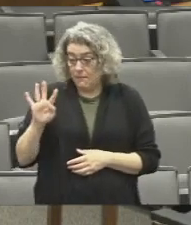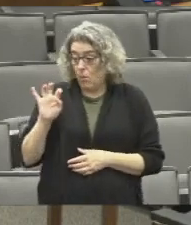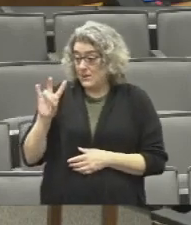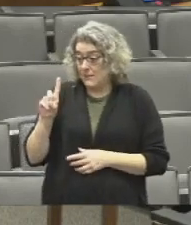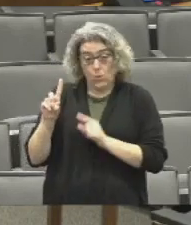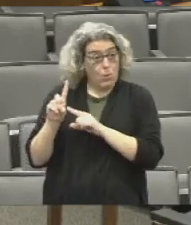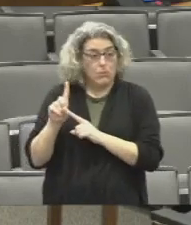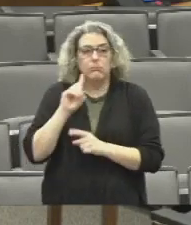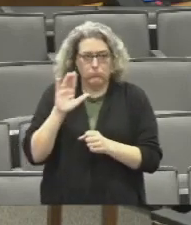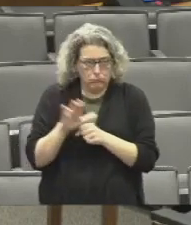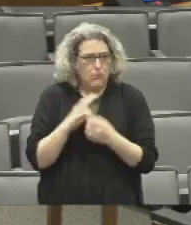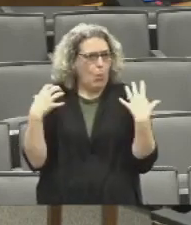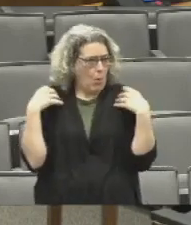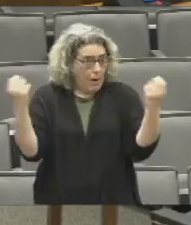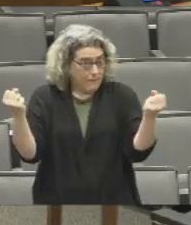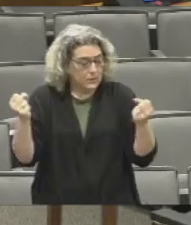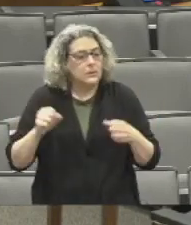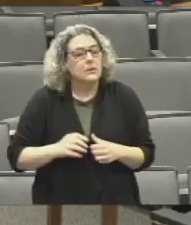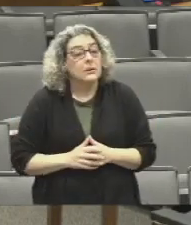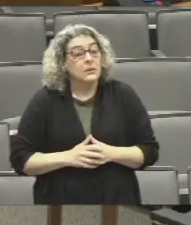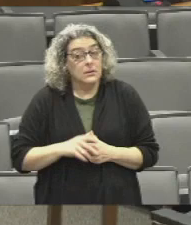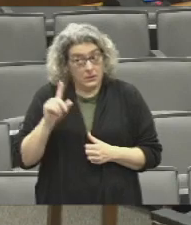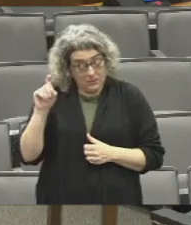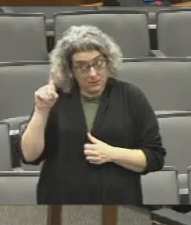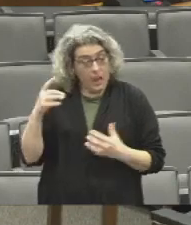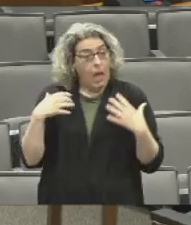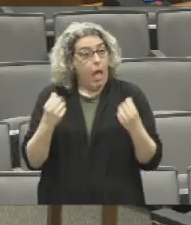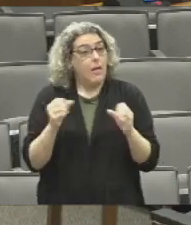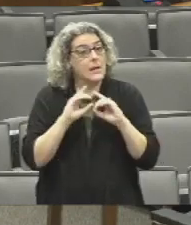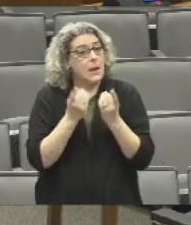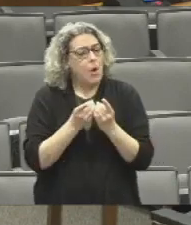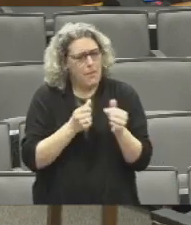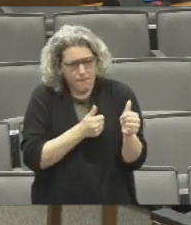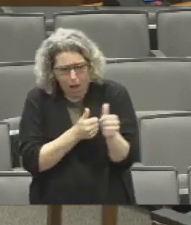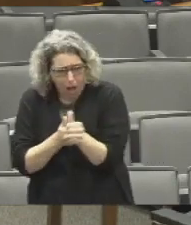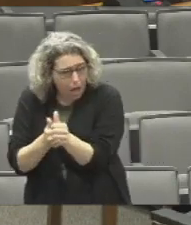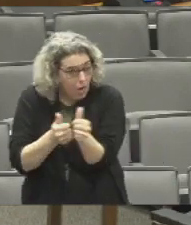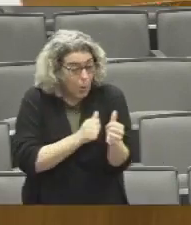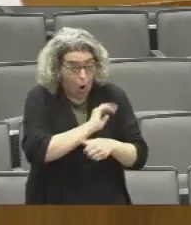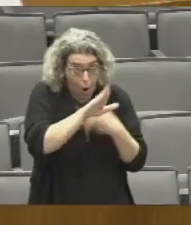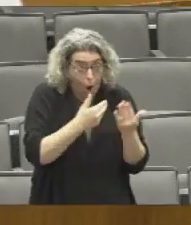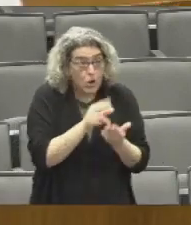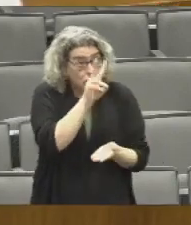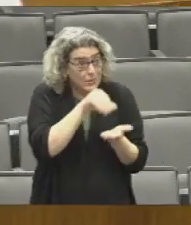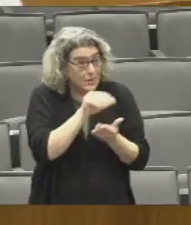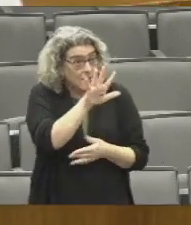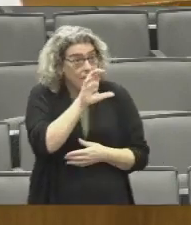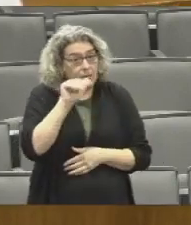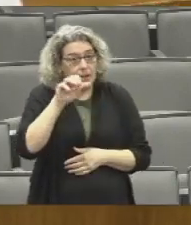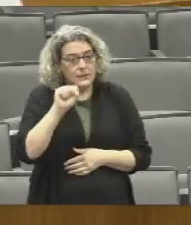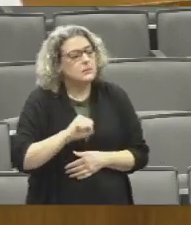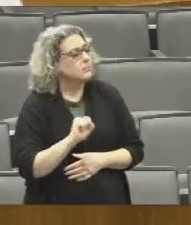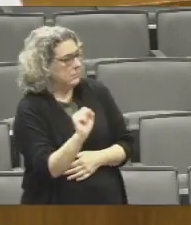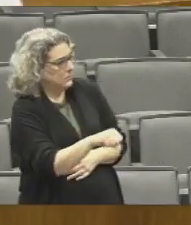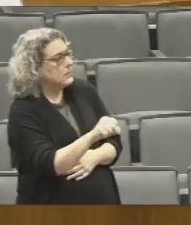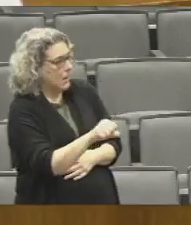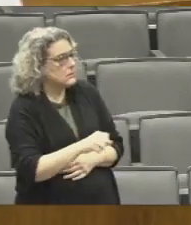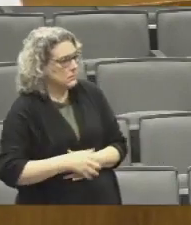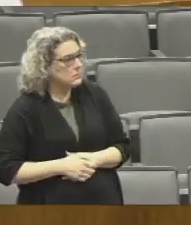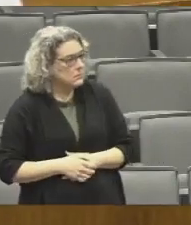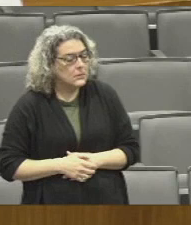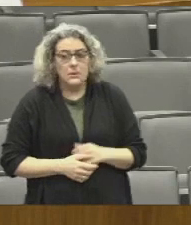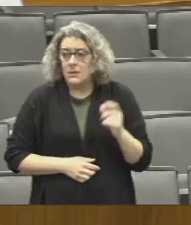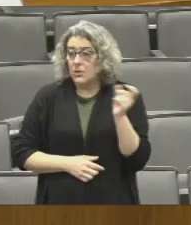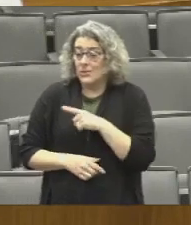recovered. Is the health department following up on all of those 2,500 cases? We are planning to, yes. Okay. And we